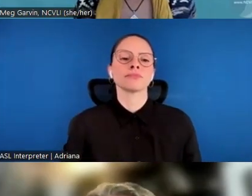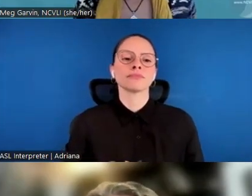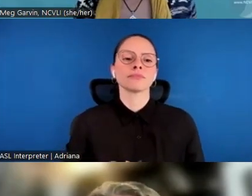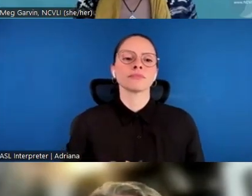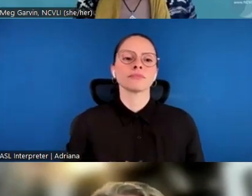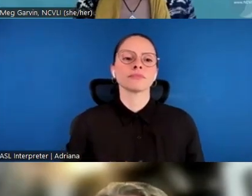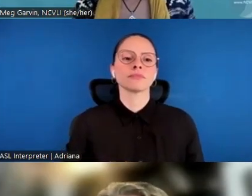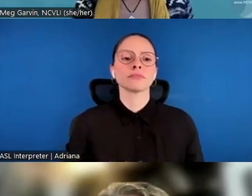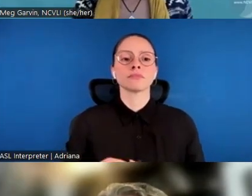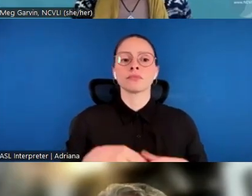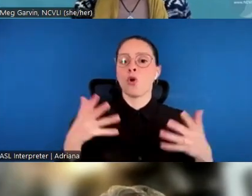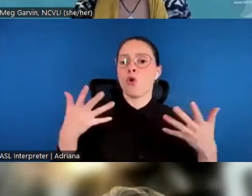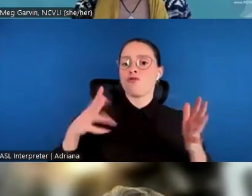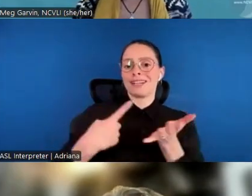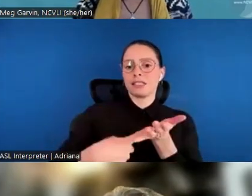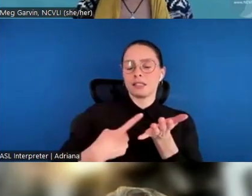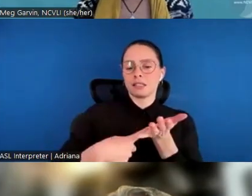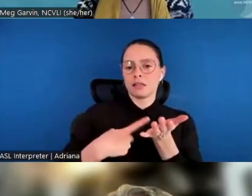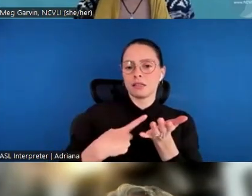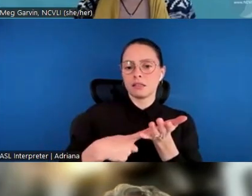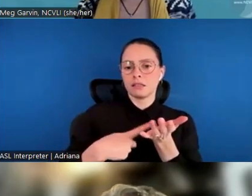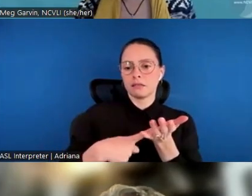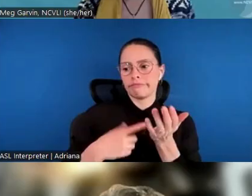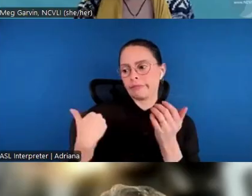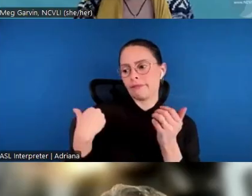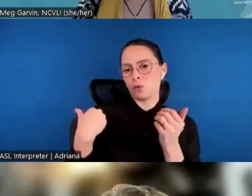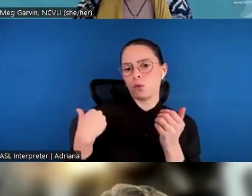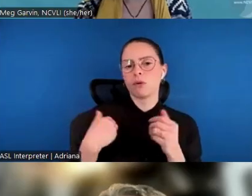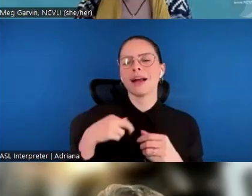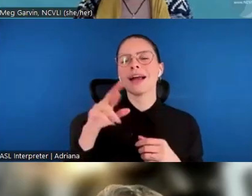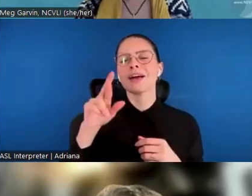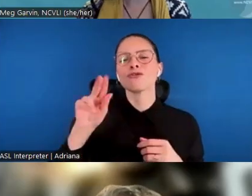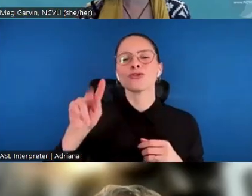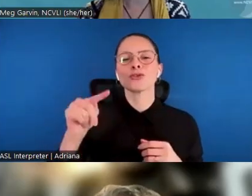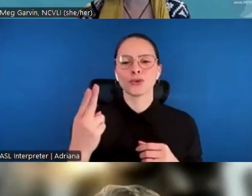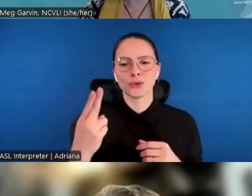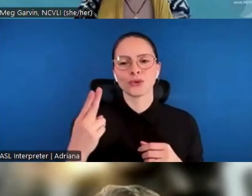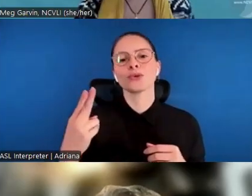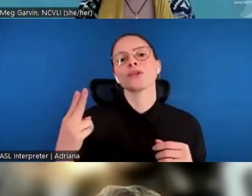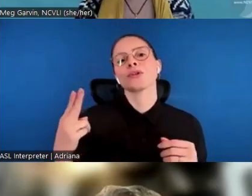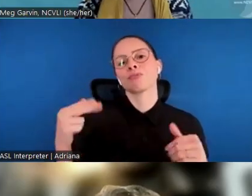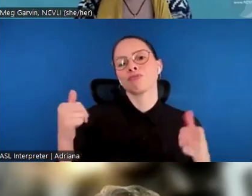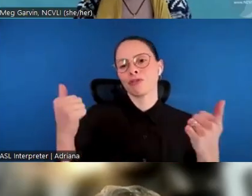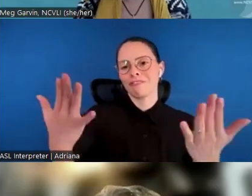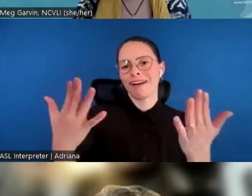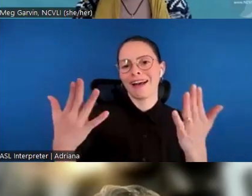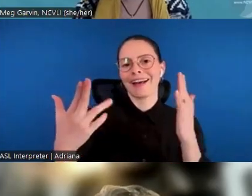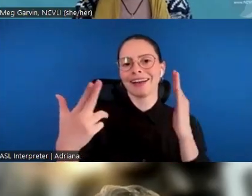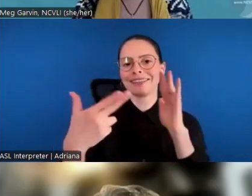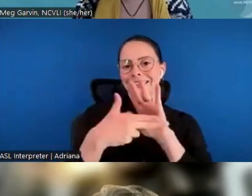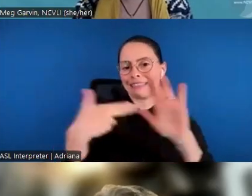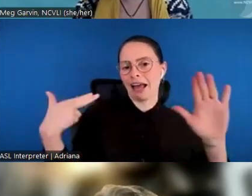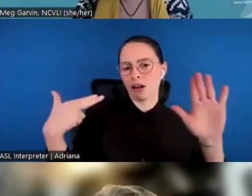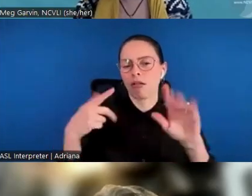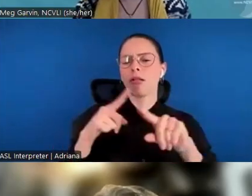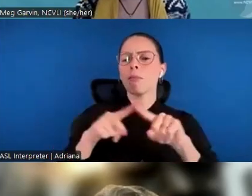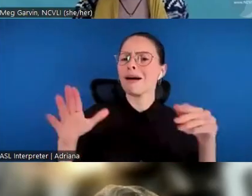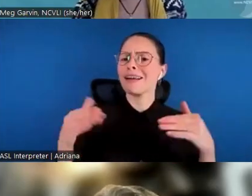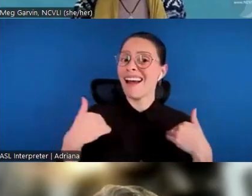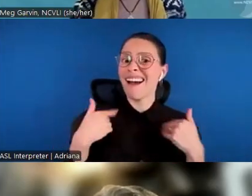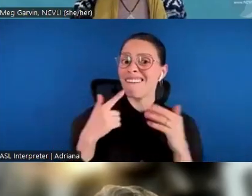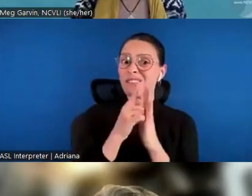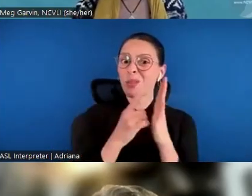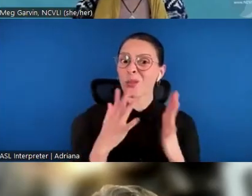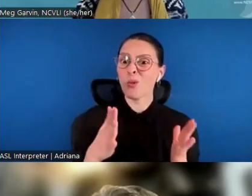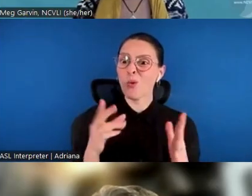We've already said this once, and Ruth actually gave her title, but there are lawyers in the military,